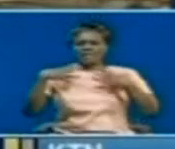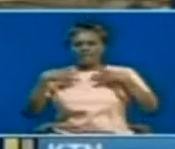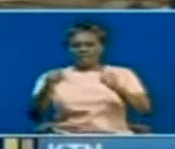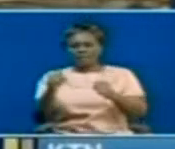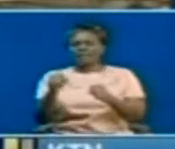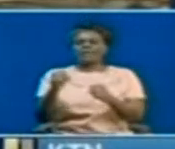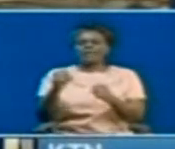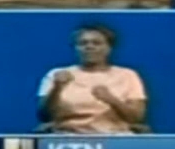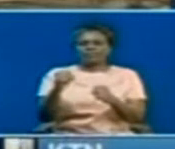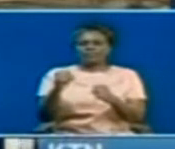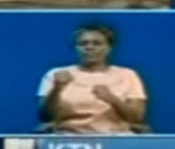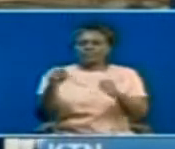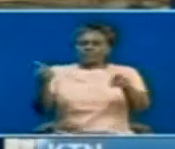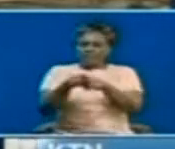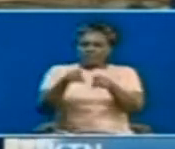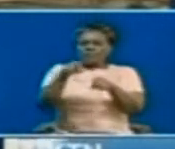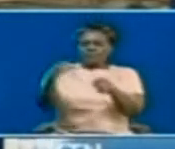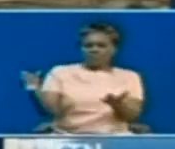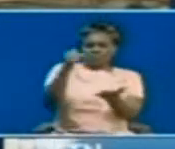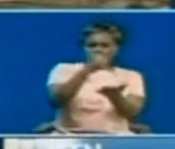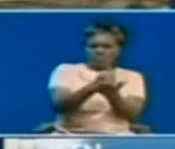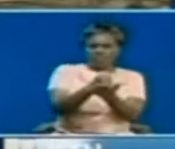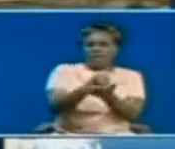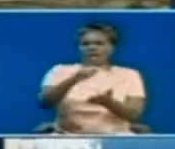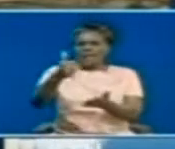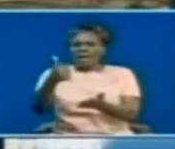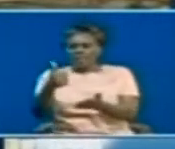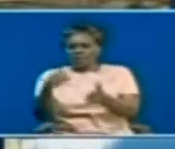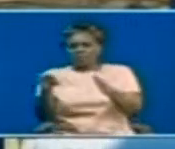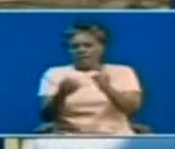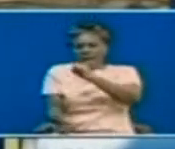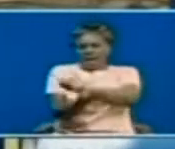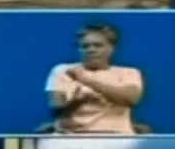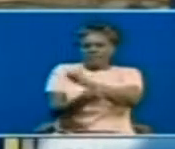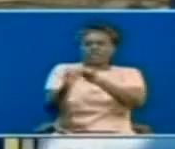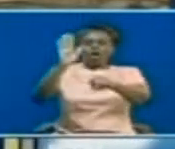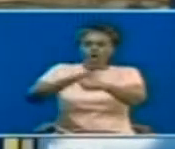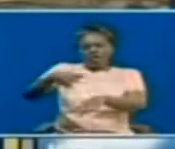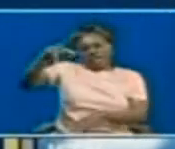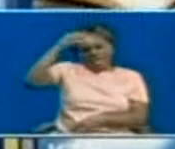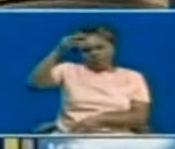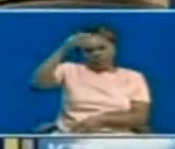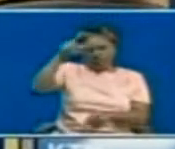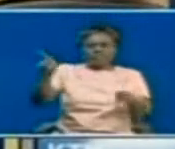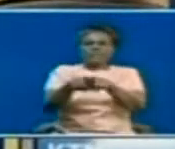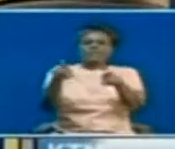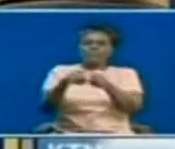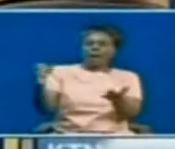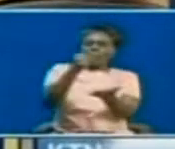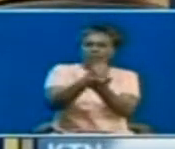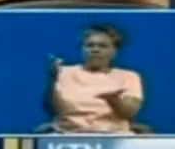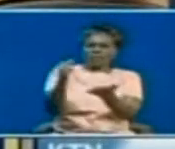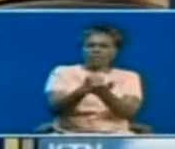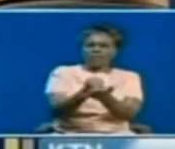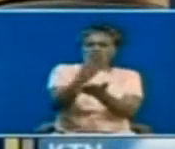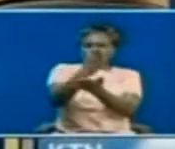Education, Dr. Kilemi Mwiria. He has since been appointed as the President's advisor on matters of education. Other notable appointments in the